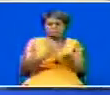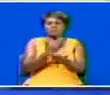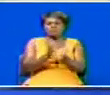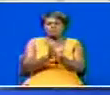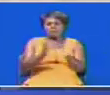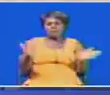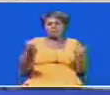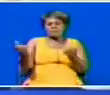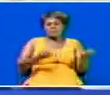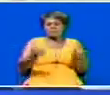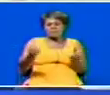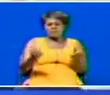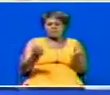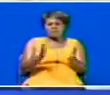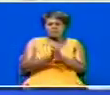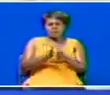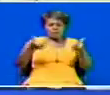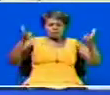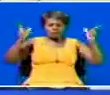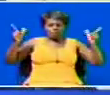public transport vehicles and trucks.